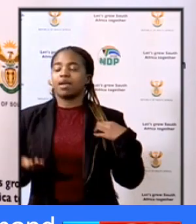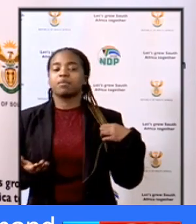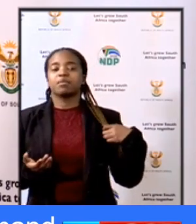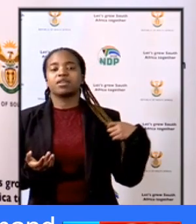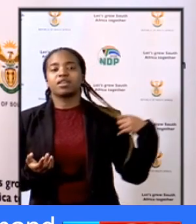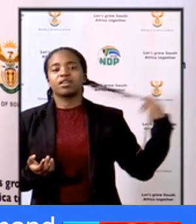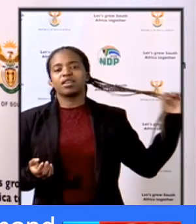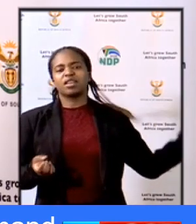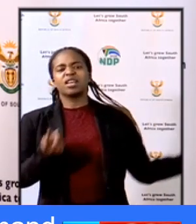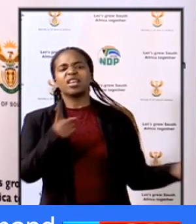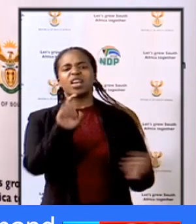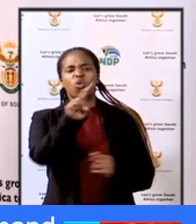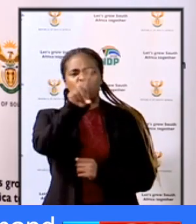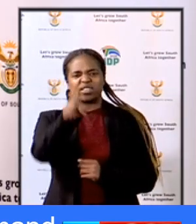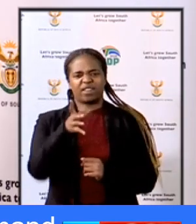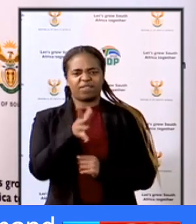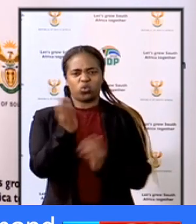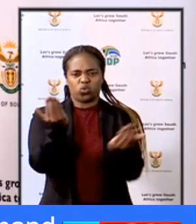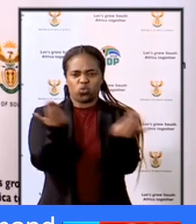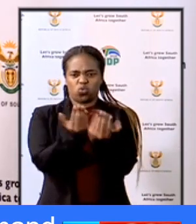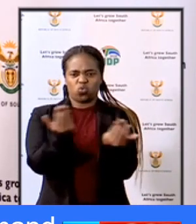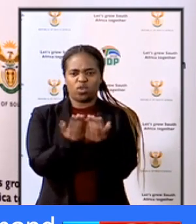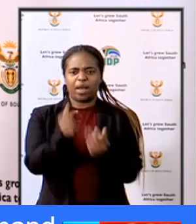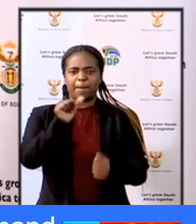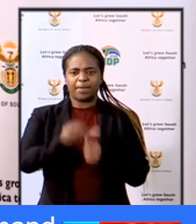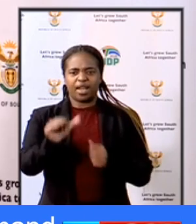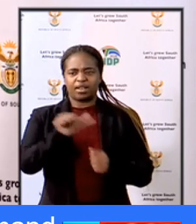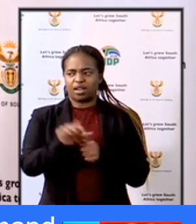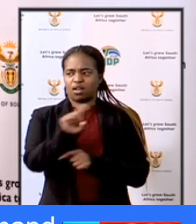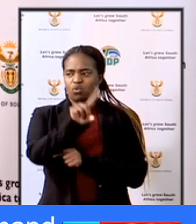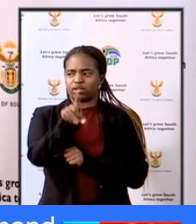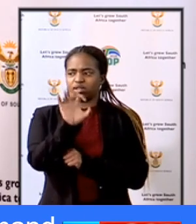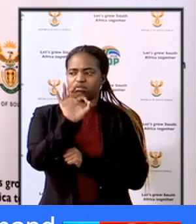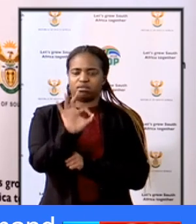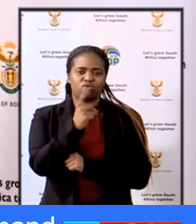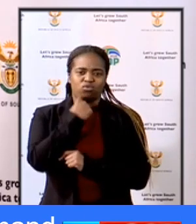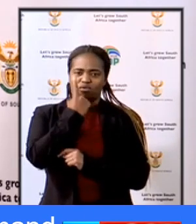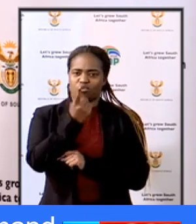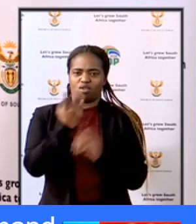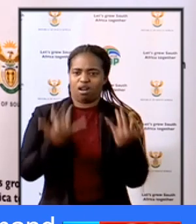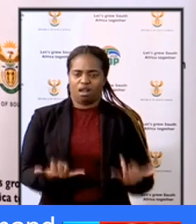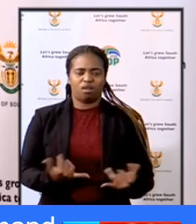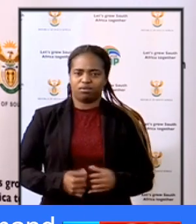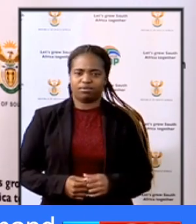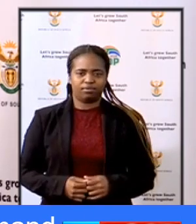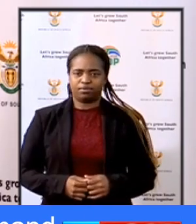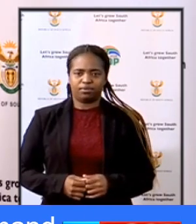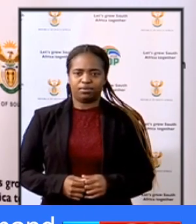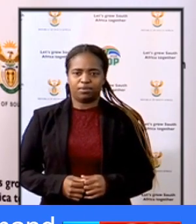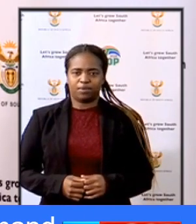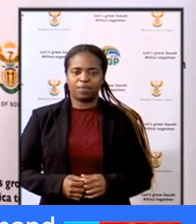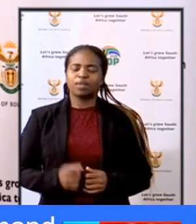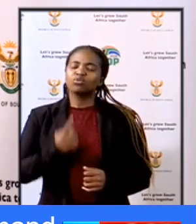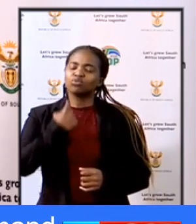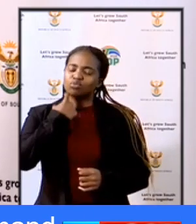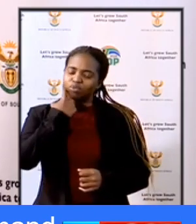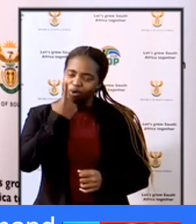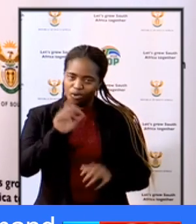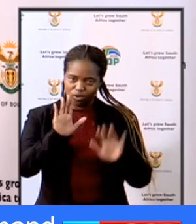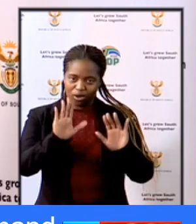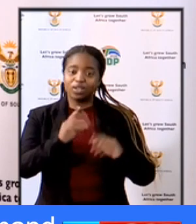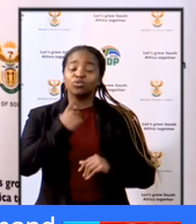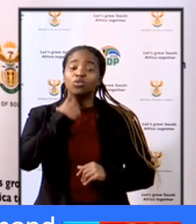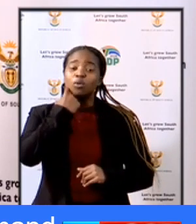relevant ministers to respond to that tomorrow? It's not too far from now. It's tomorrow